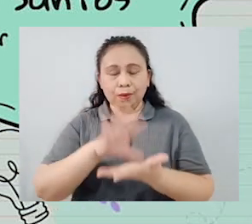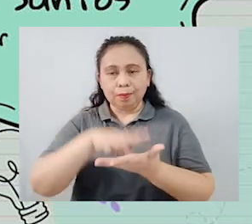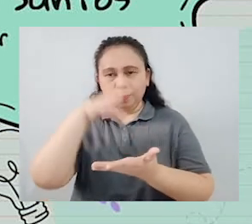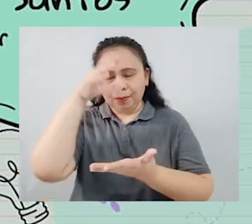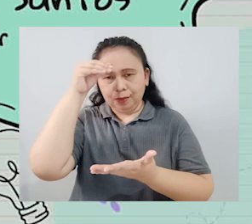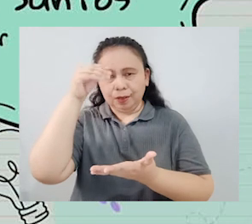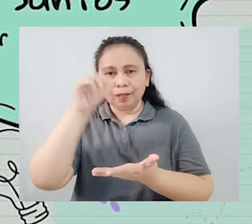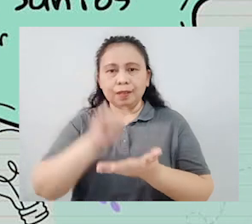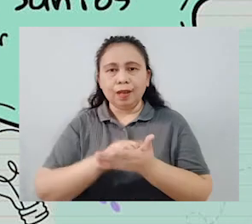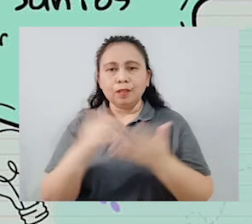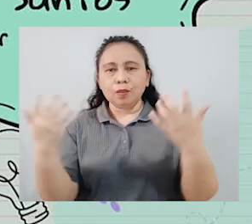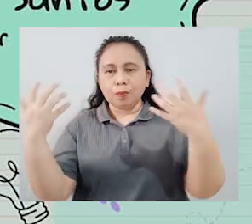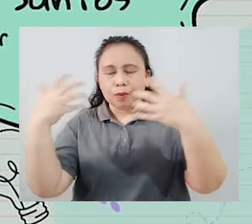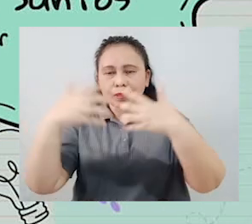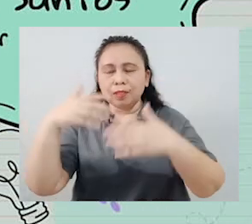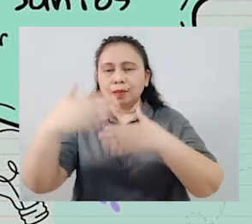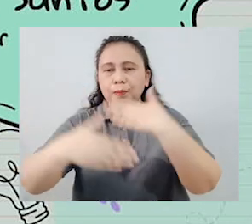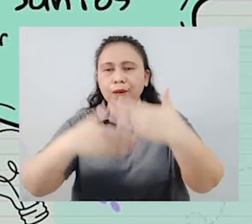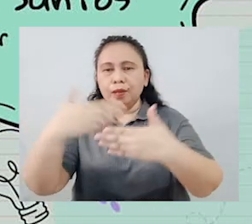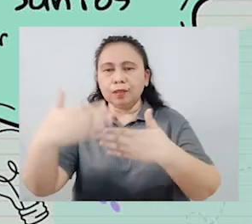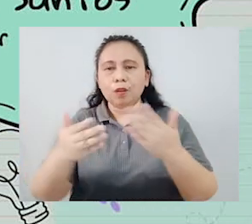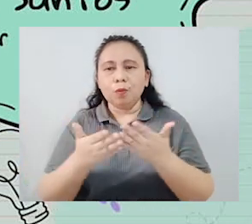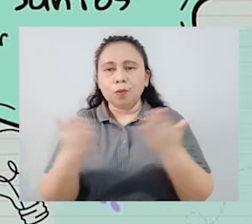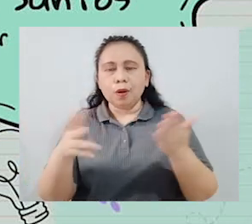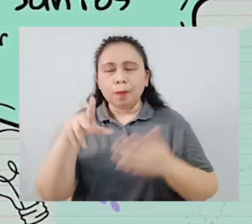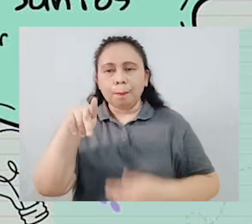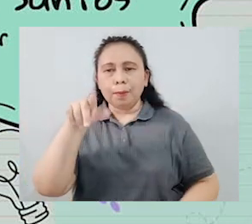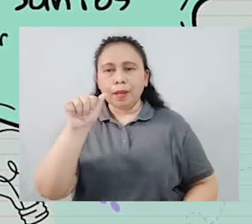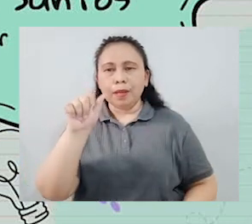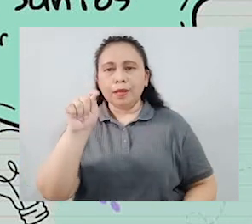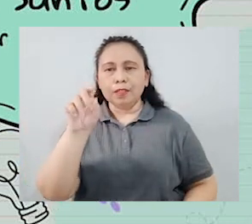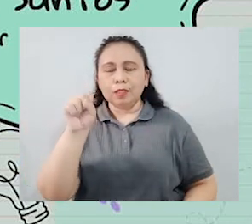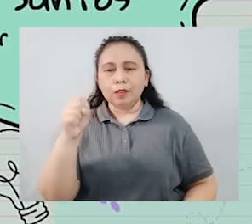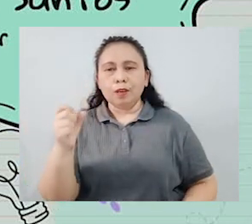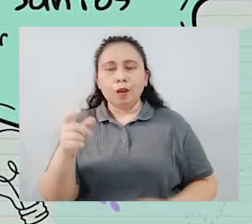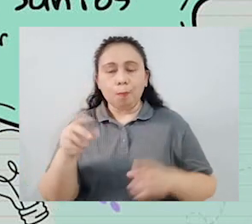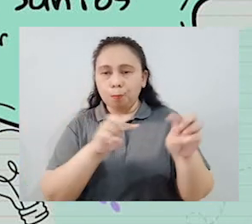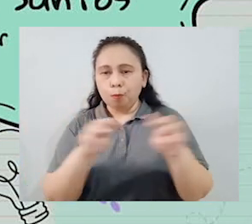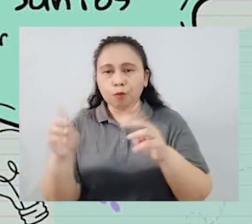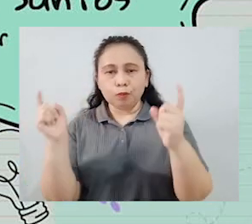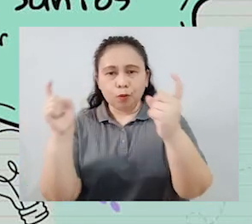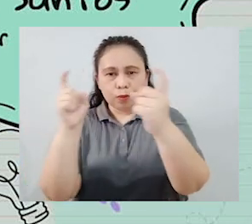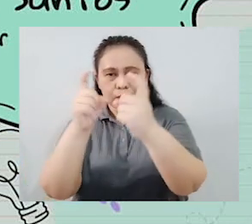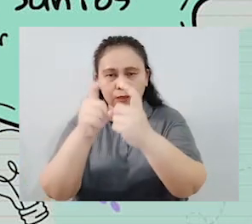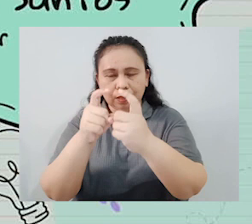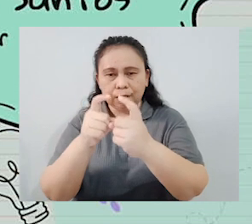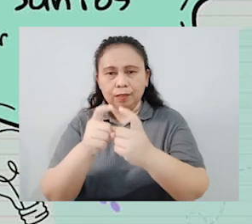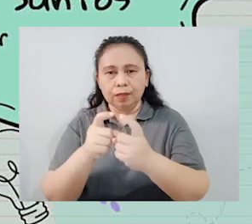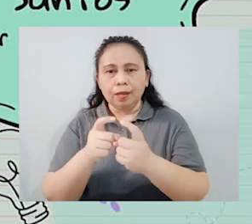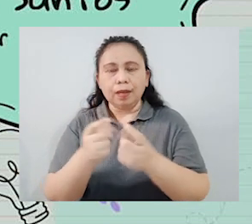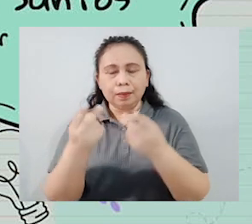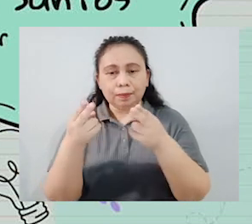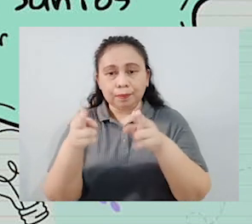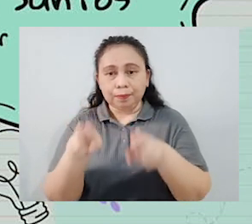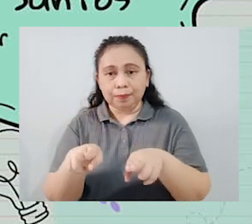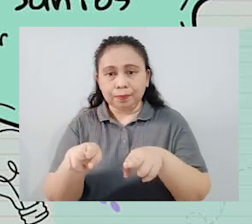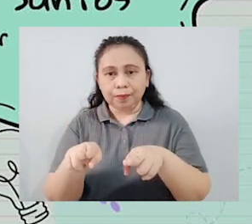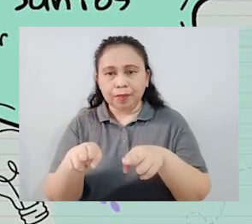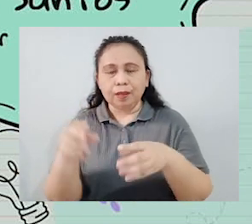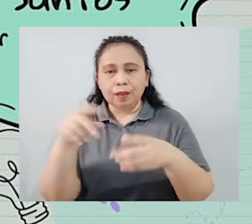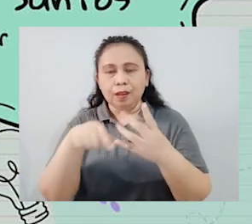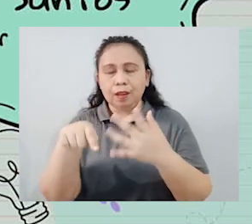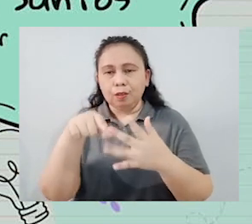that convergence is the process when plates move towards each other and taking place along a convergent